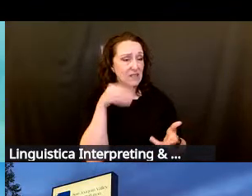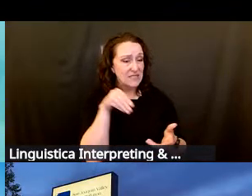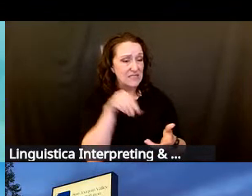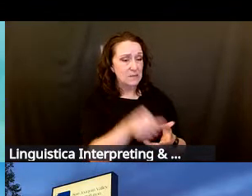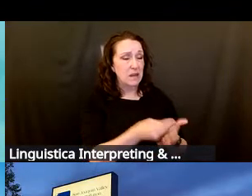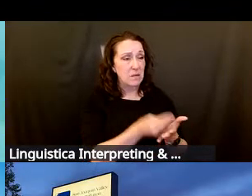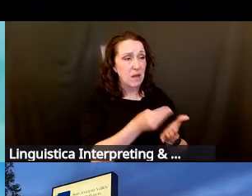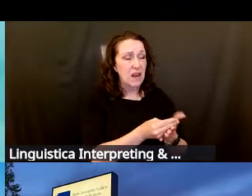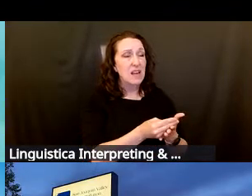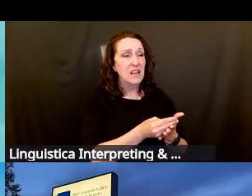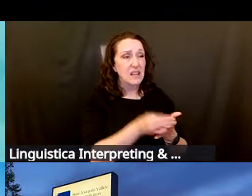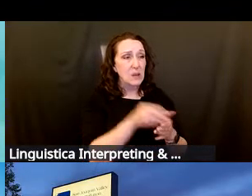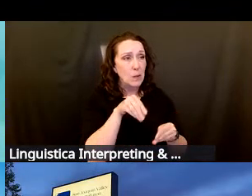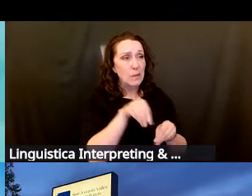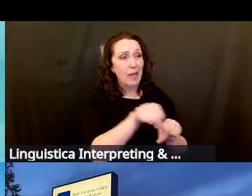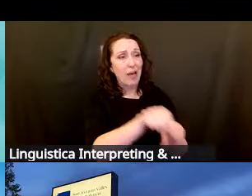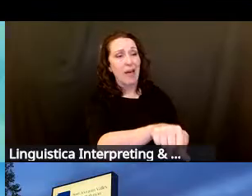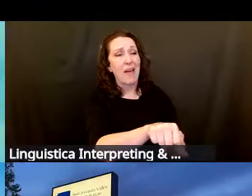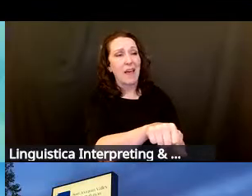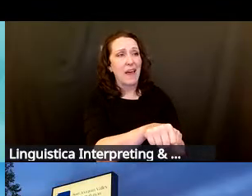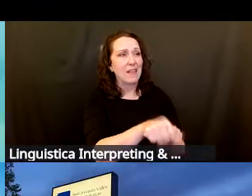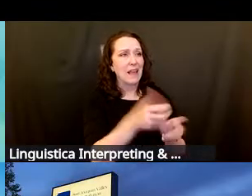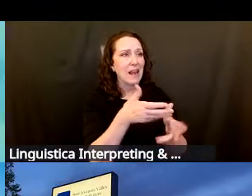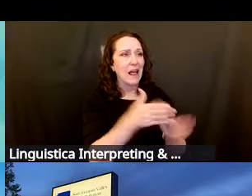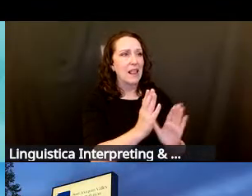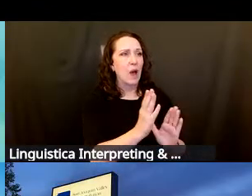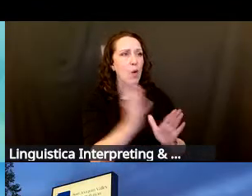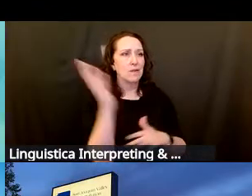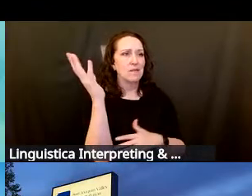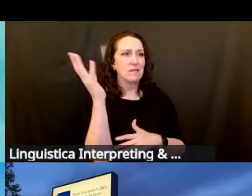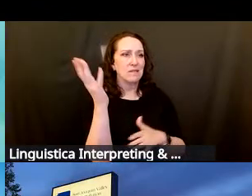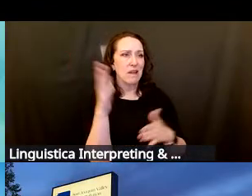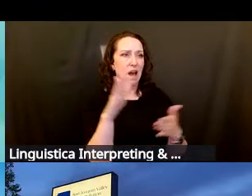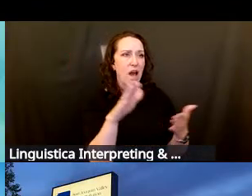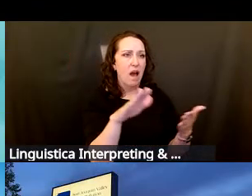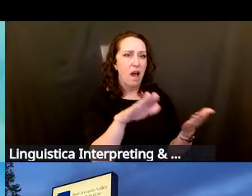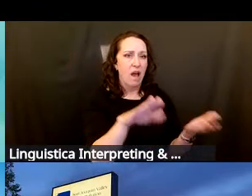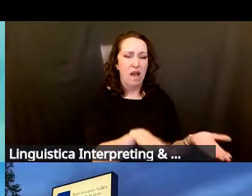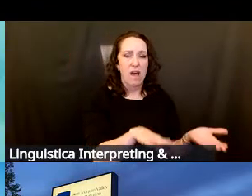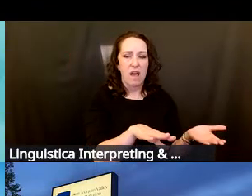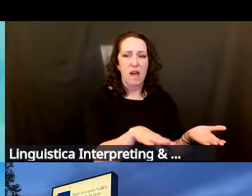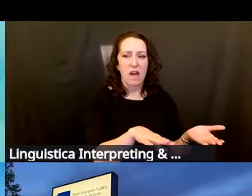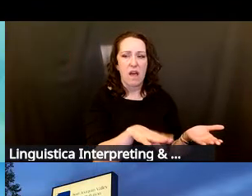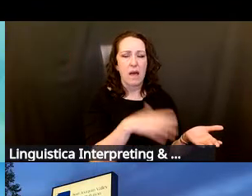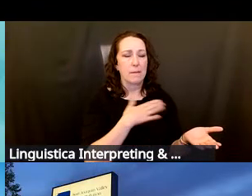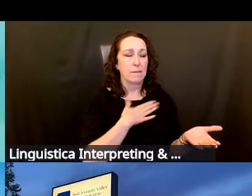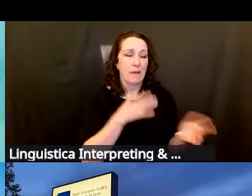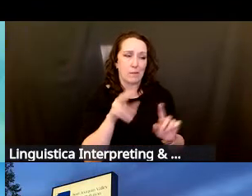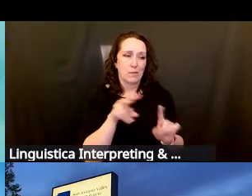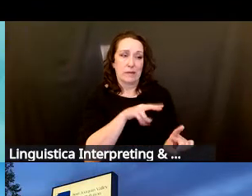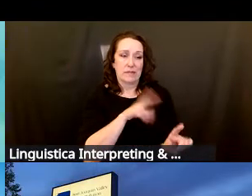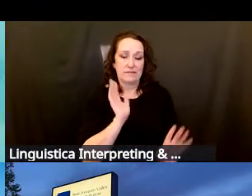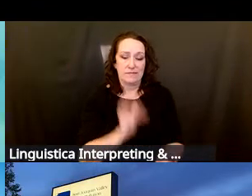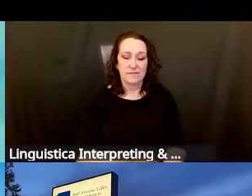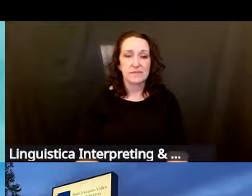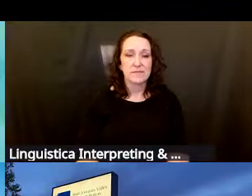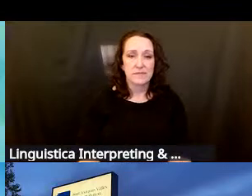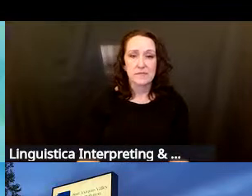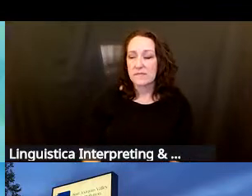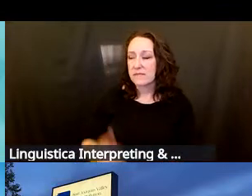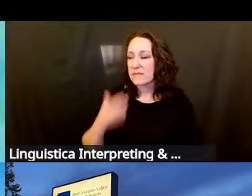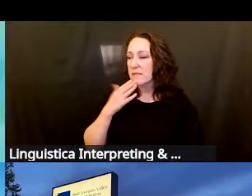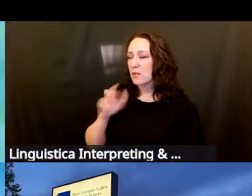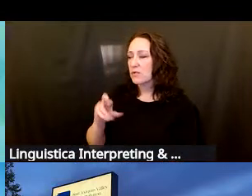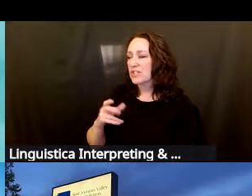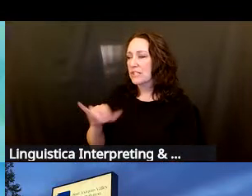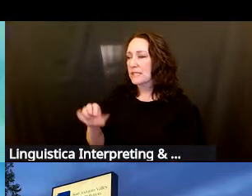and plant them and then let them die. And so that's just my point of view. Thank you, Regina. And